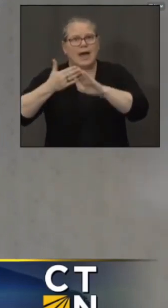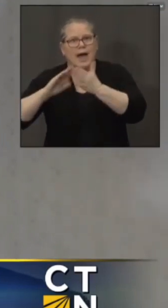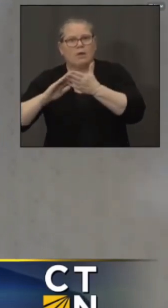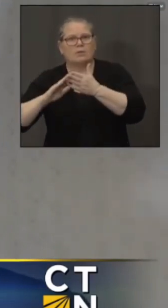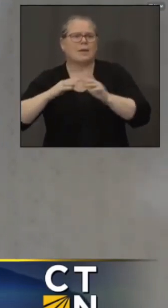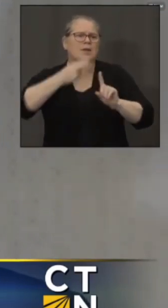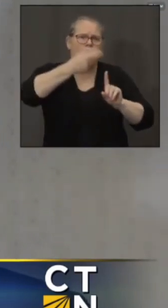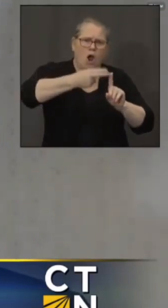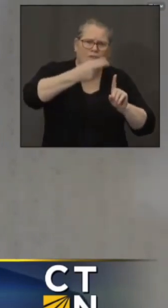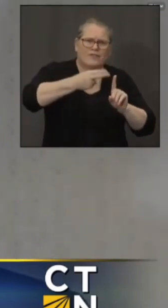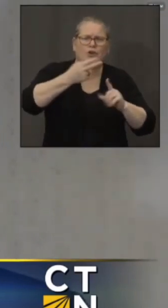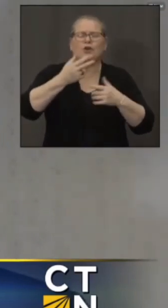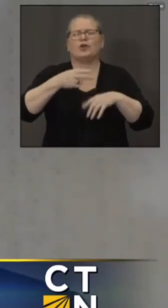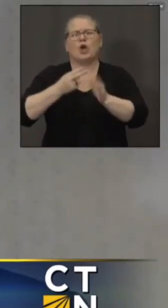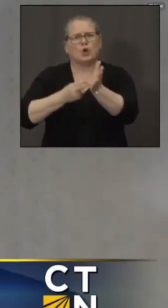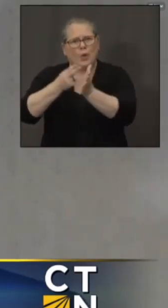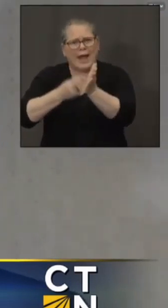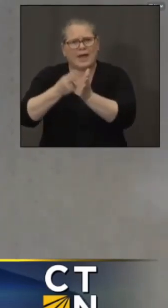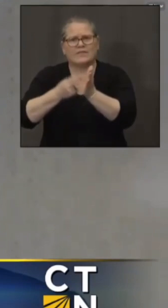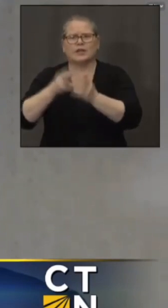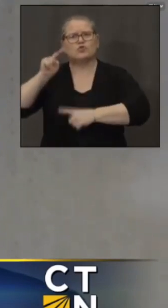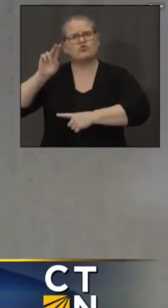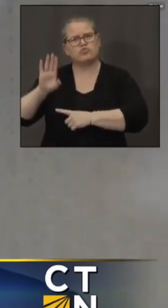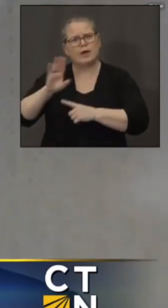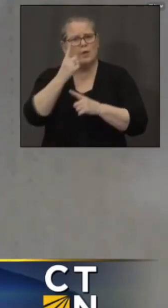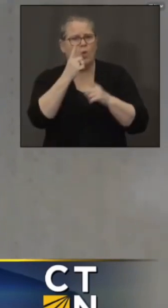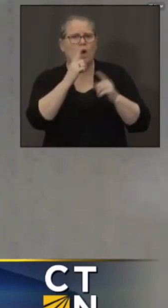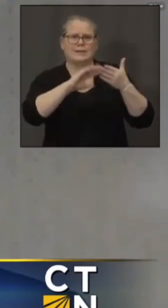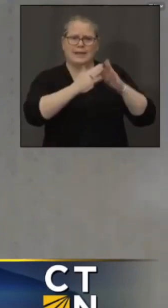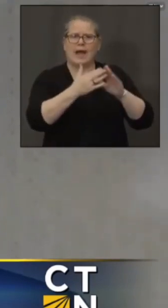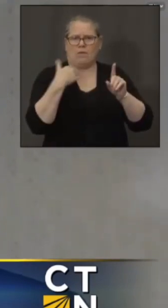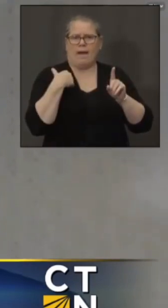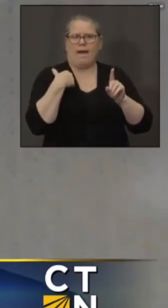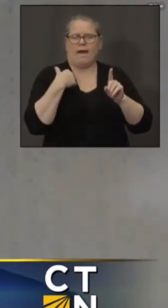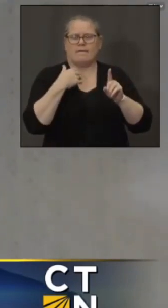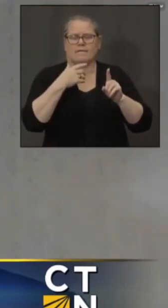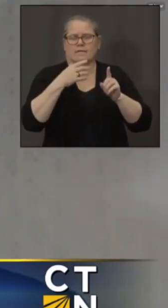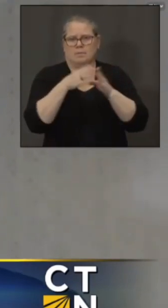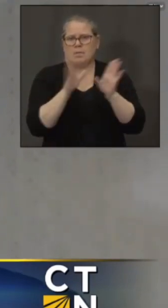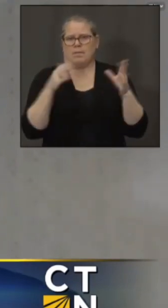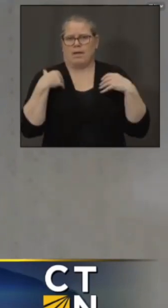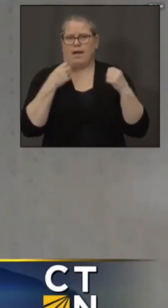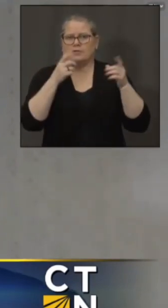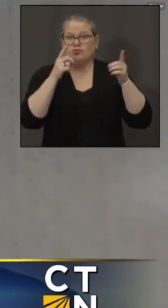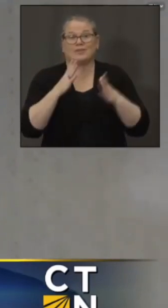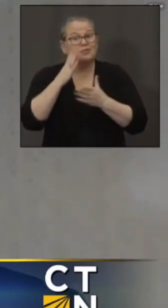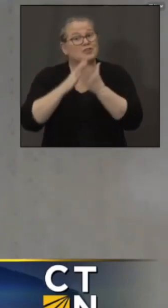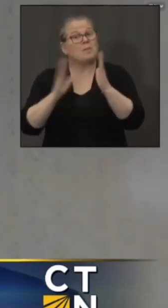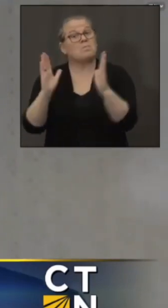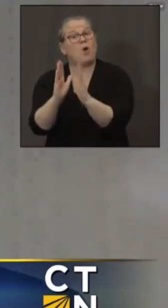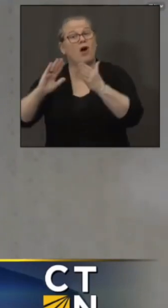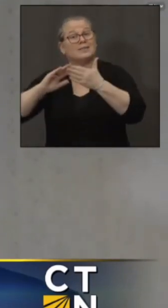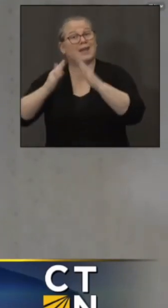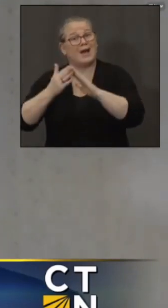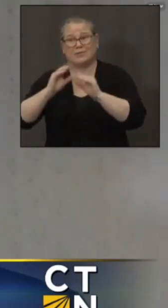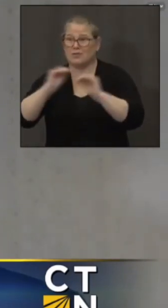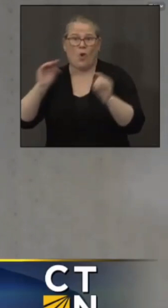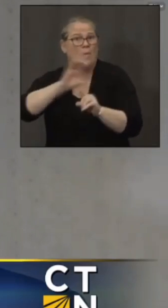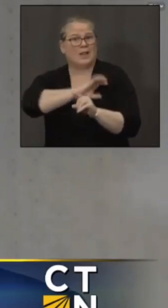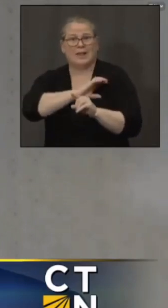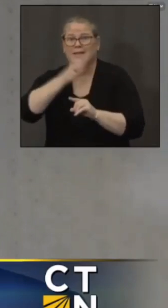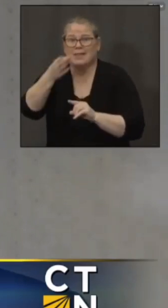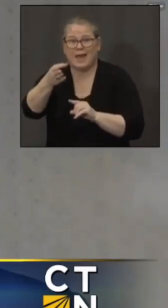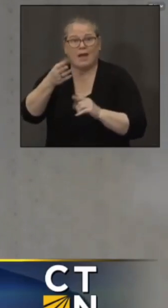where they have public health directors that represent one municipality. Many of them don't even have police forces. They utilize whether it's